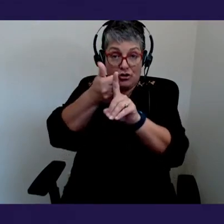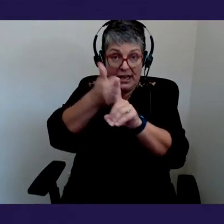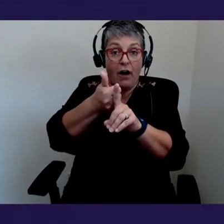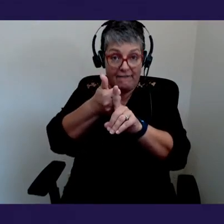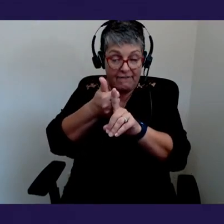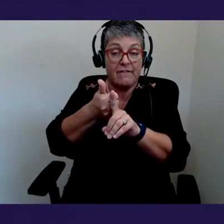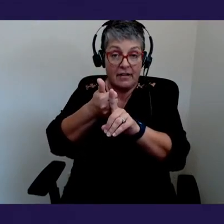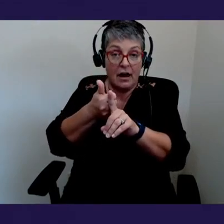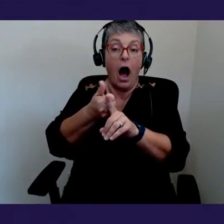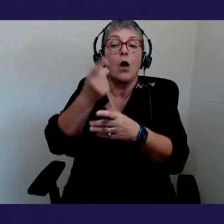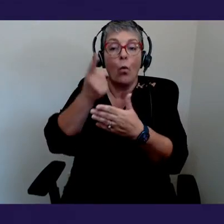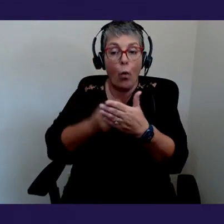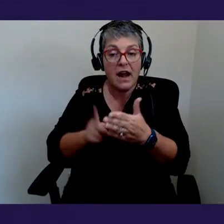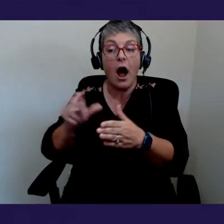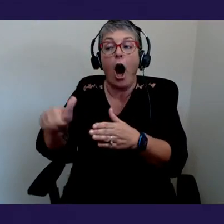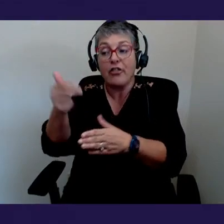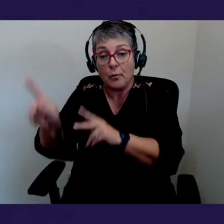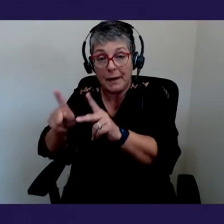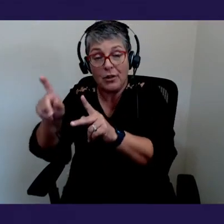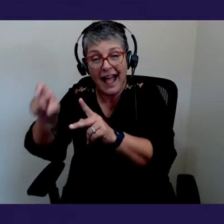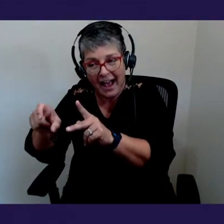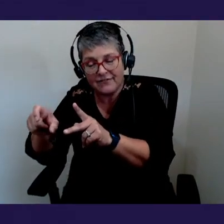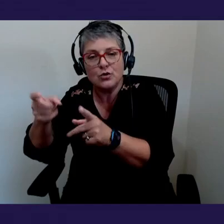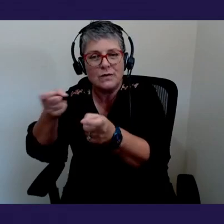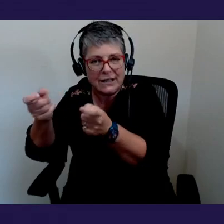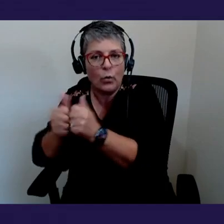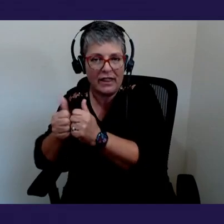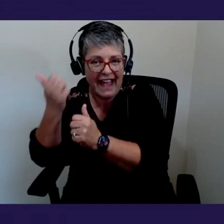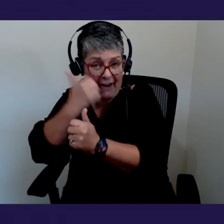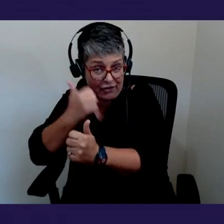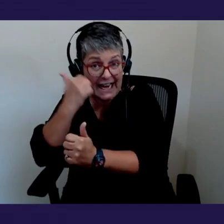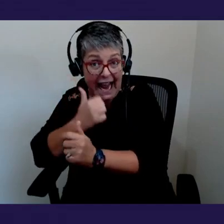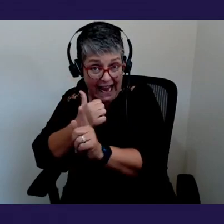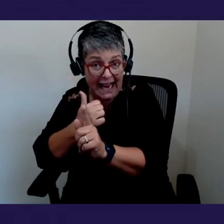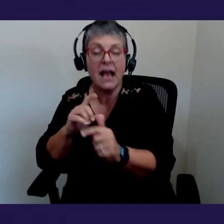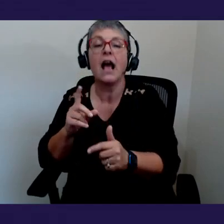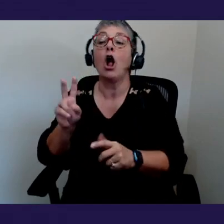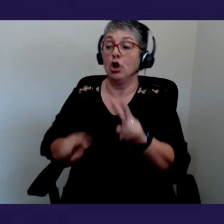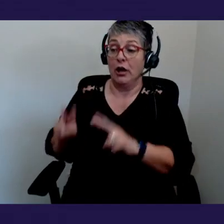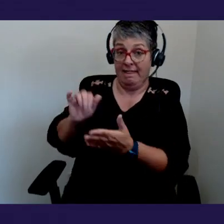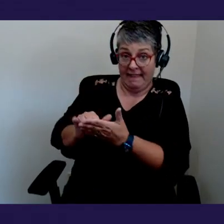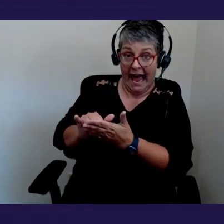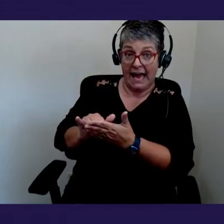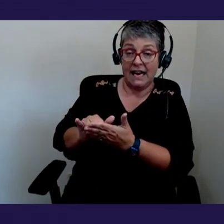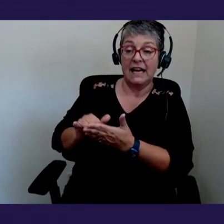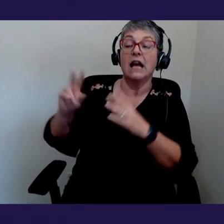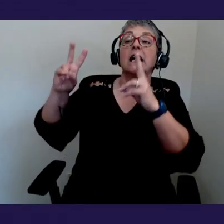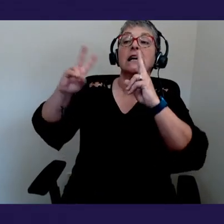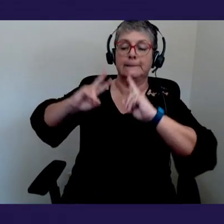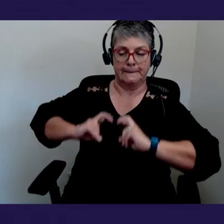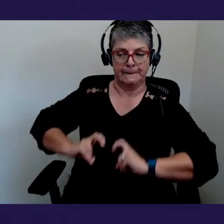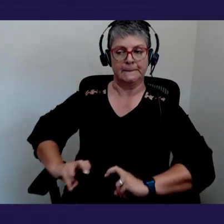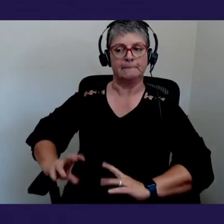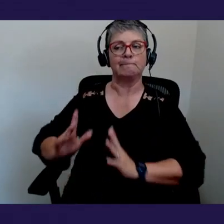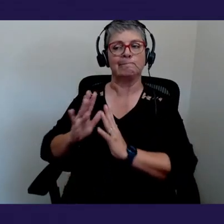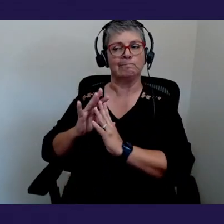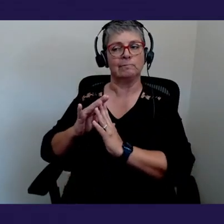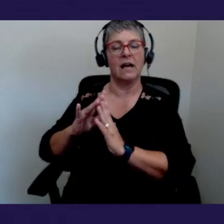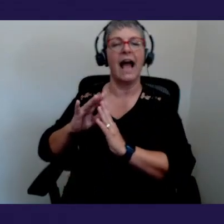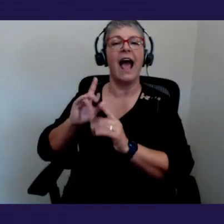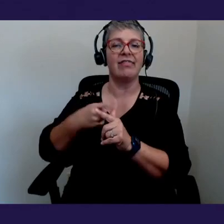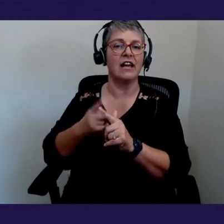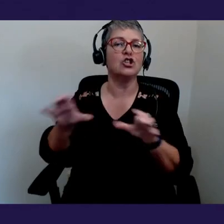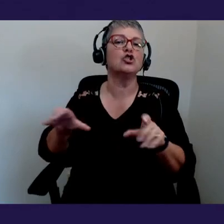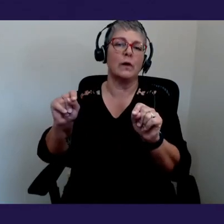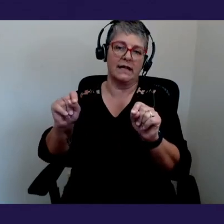things other people who do it have to contend with every day, and then make a decision whether you think it's worth it or not. And I won't blame anybody for not wanting to